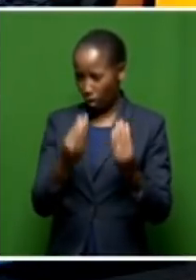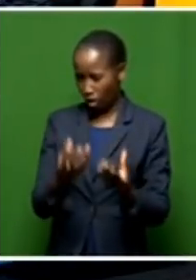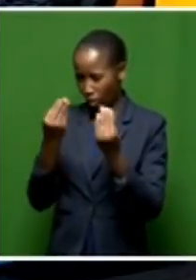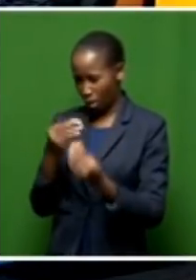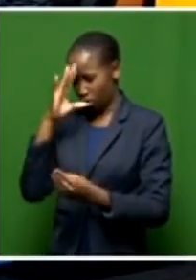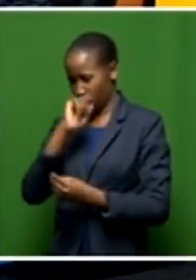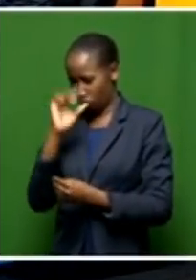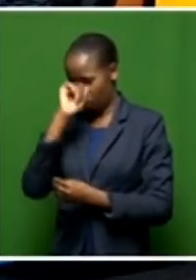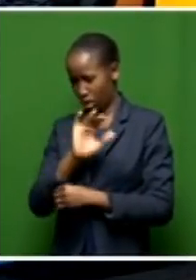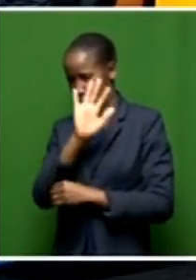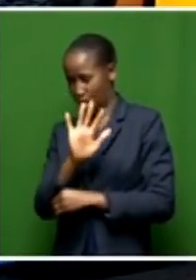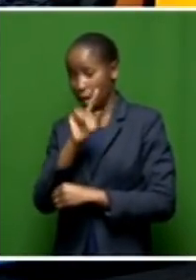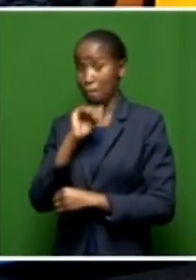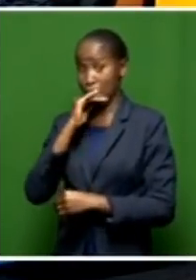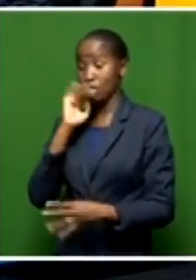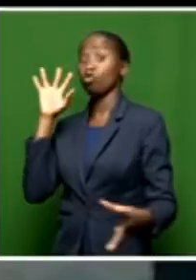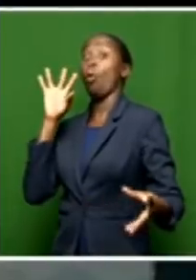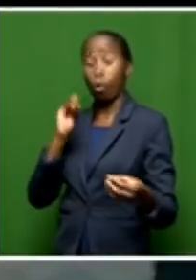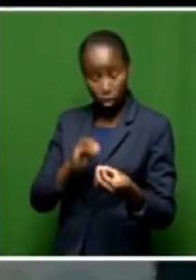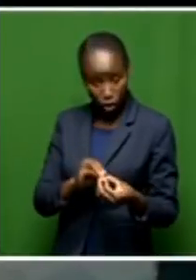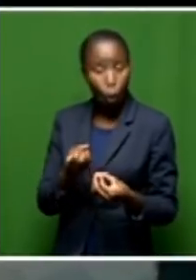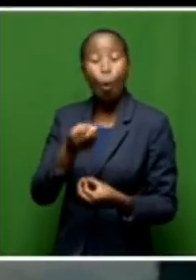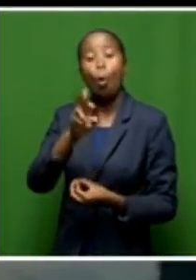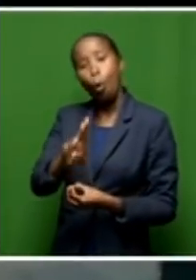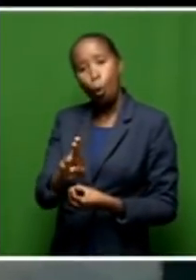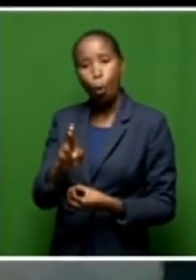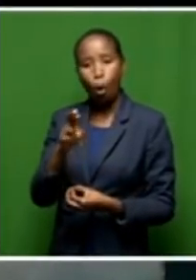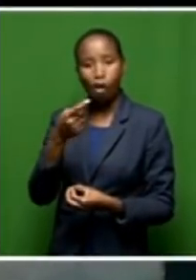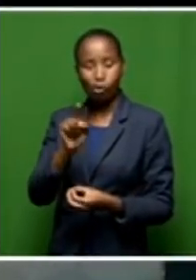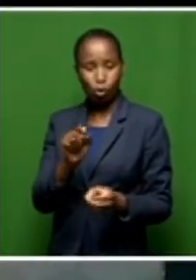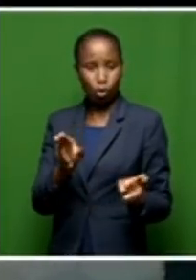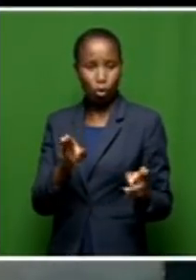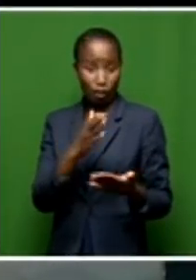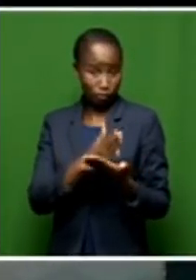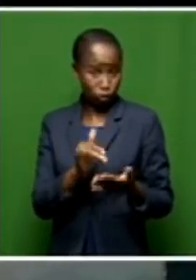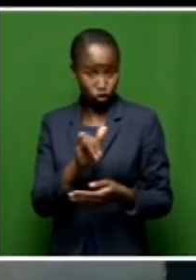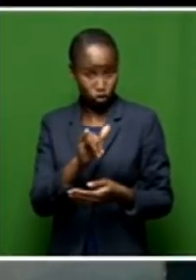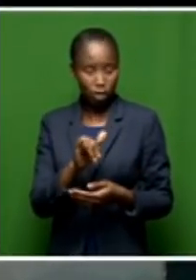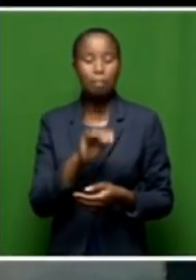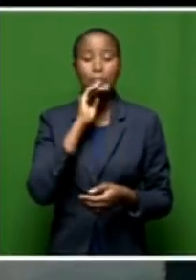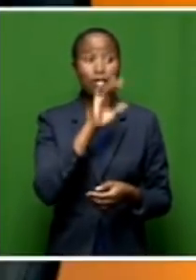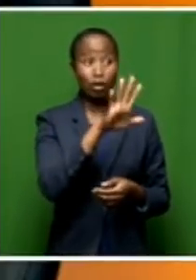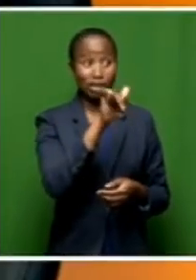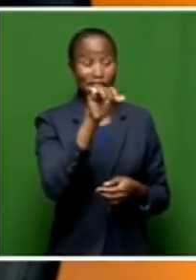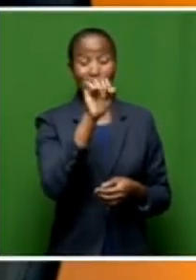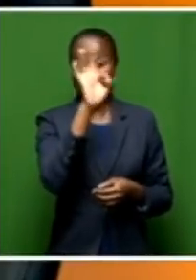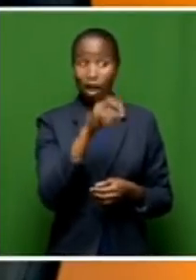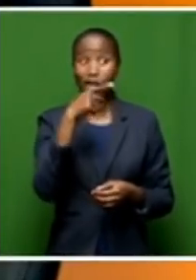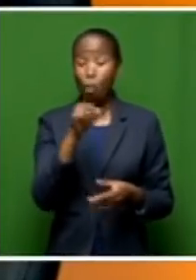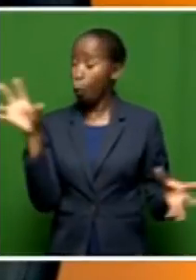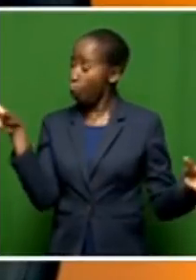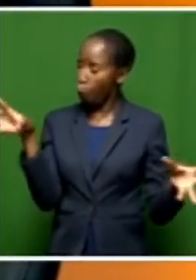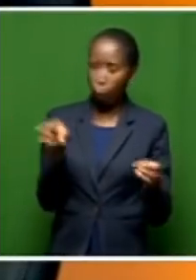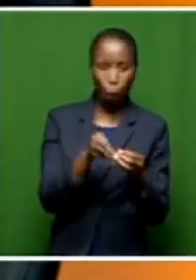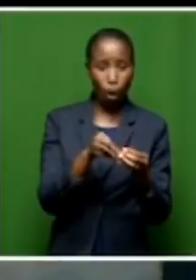in that province that you're talking about, right? So 56% of all the votes that go in will be for that party. It doesn't necessarily mean